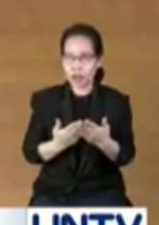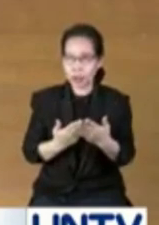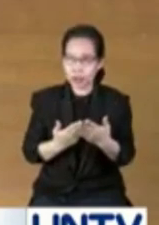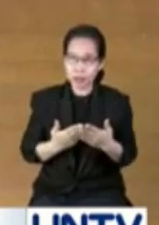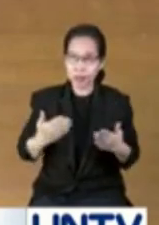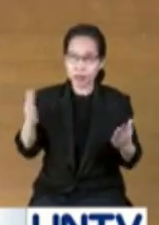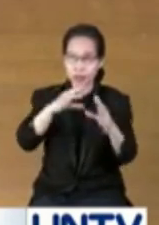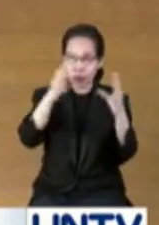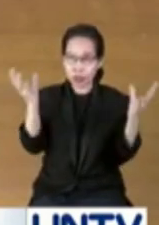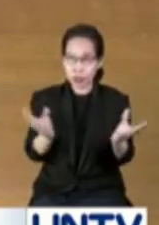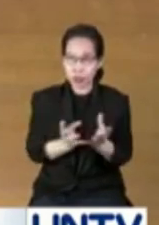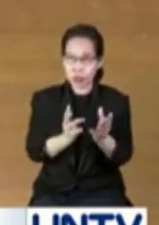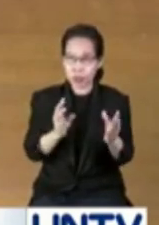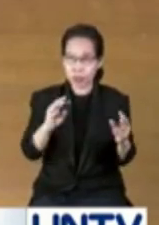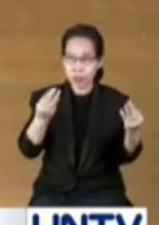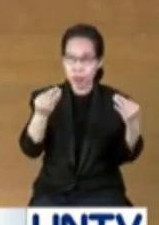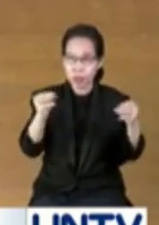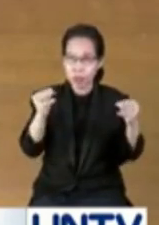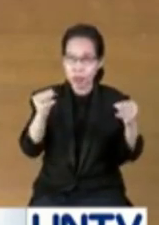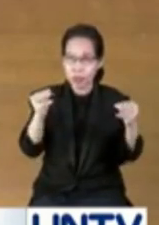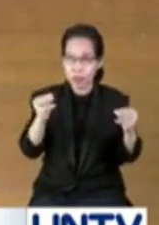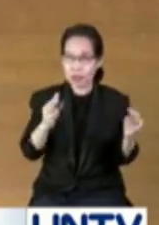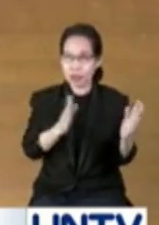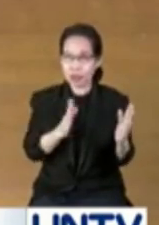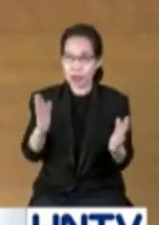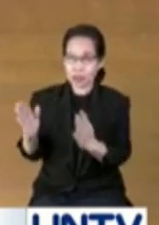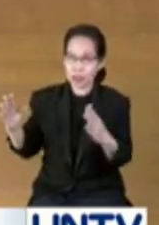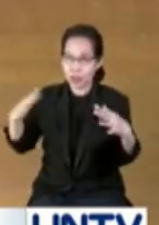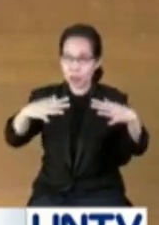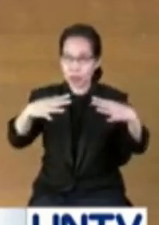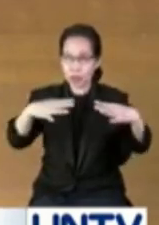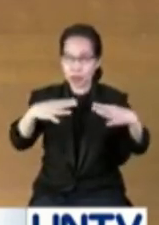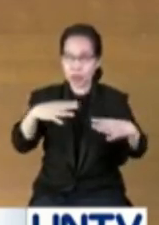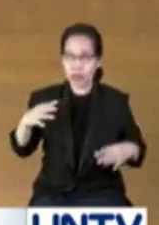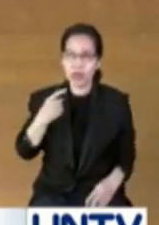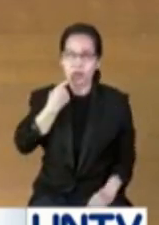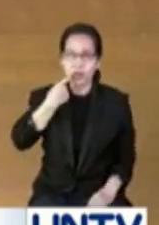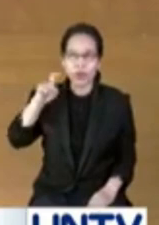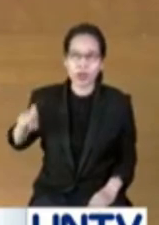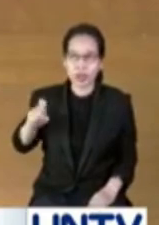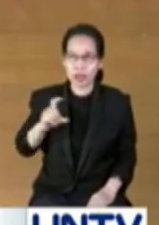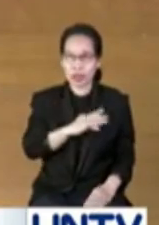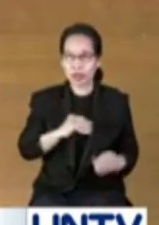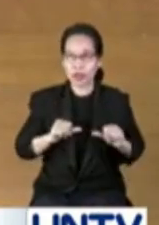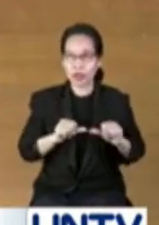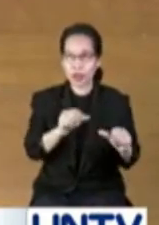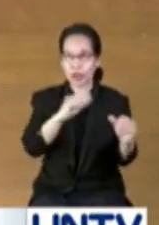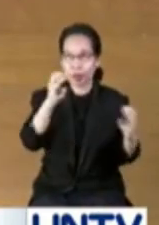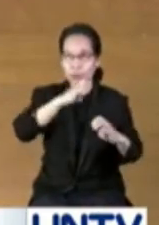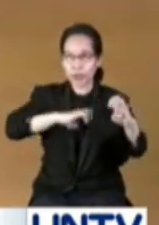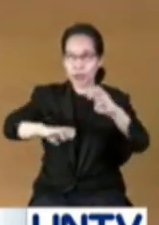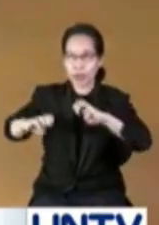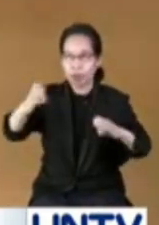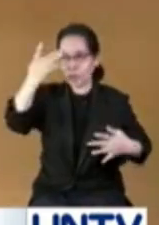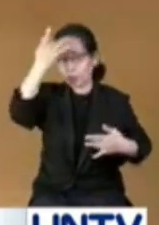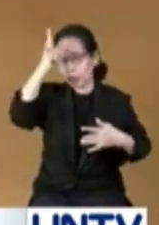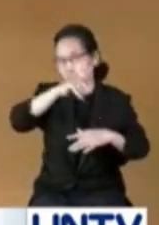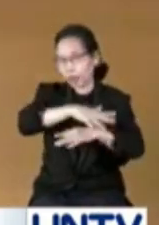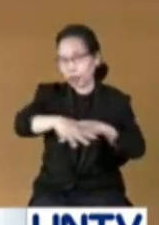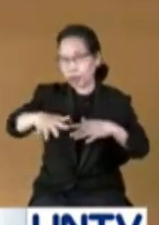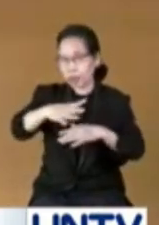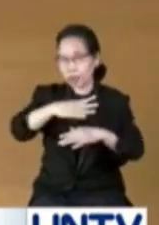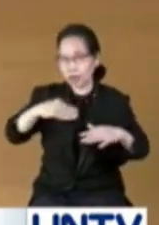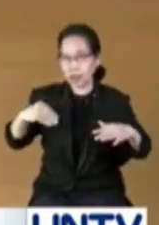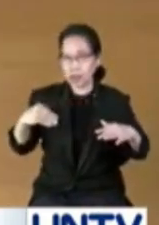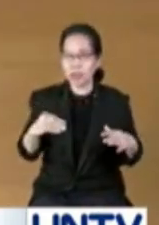merkado. Bukod sa digmaan sa Ukraine, naroon ang patuloy na epekto ng pandemya. Pinalala pa ito